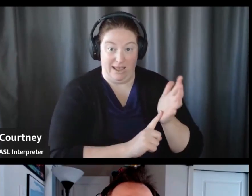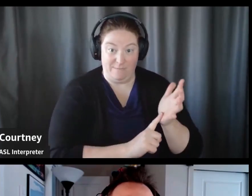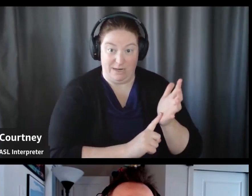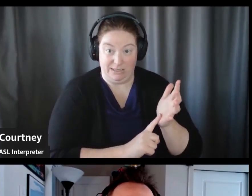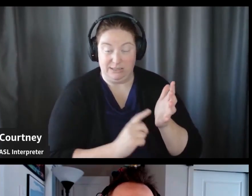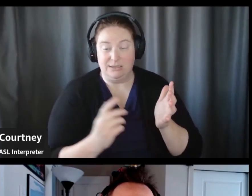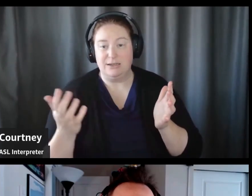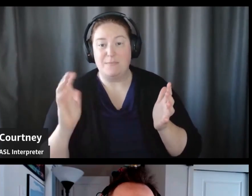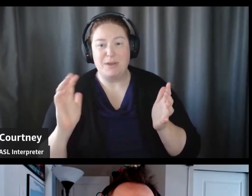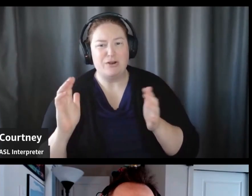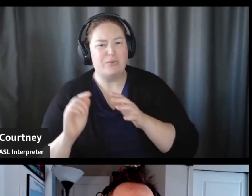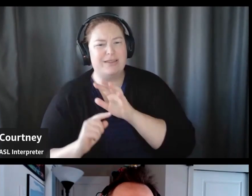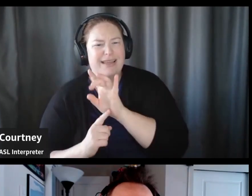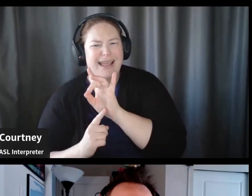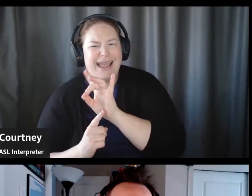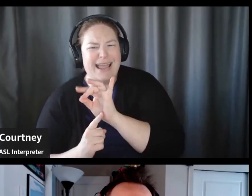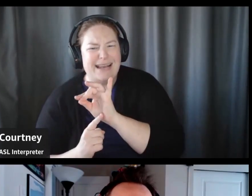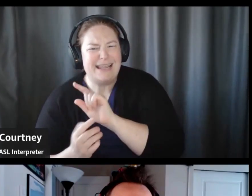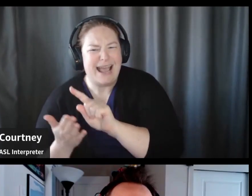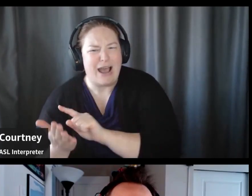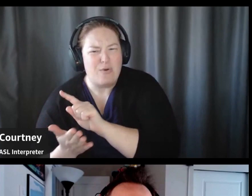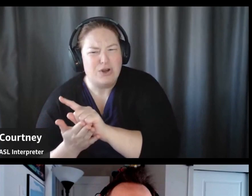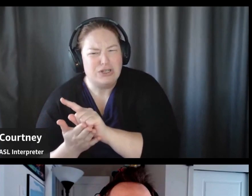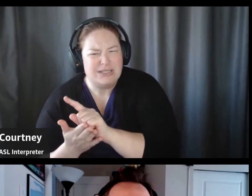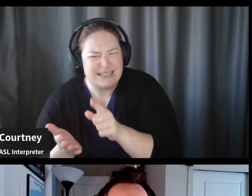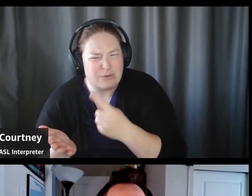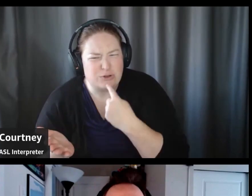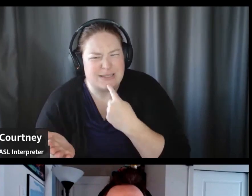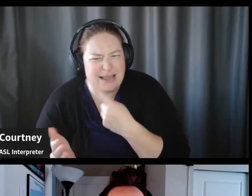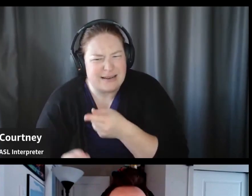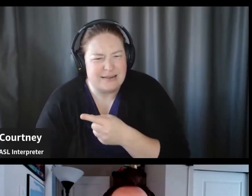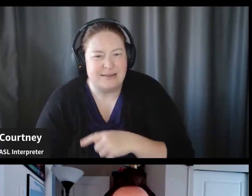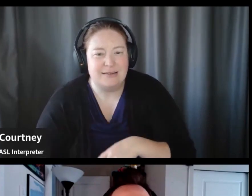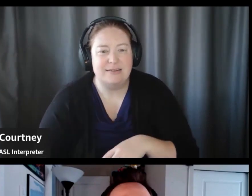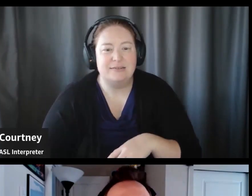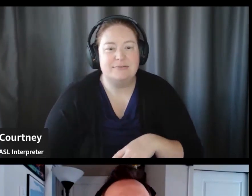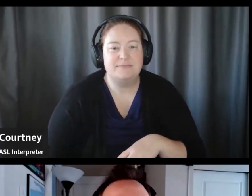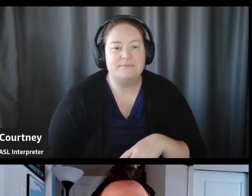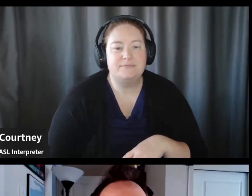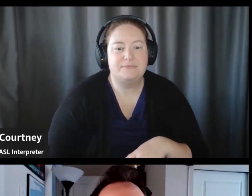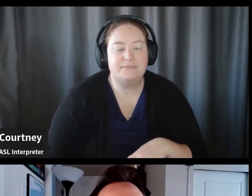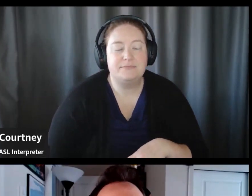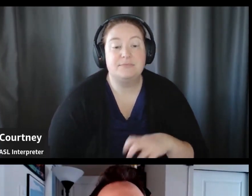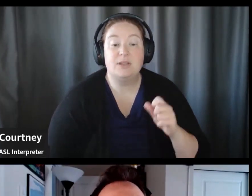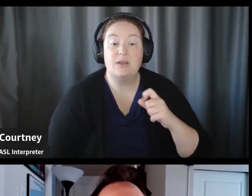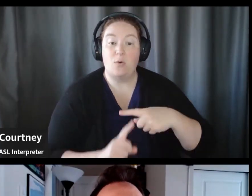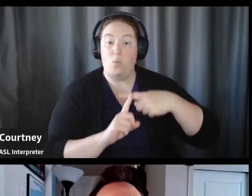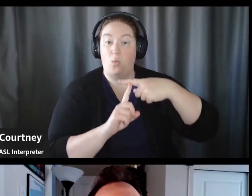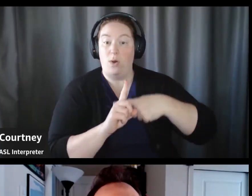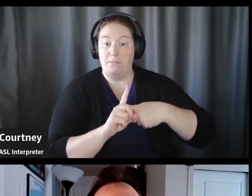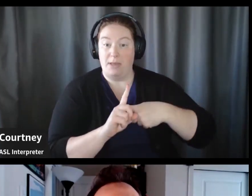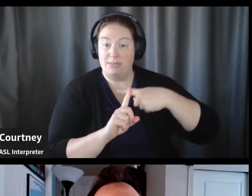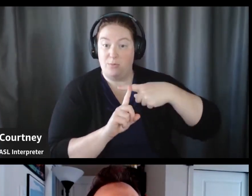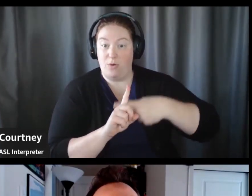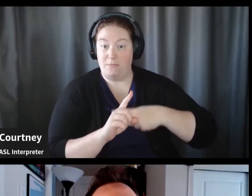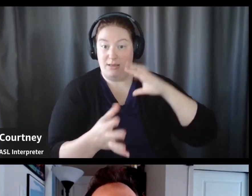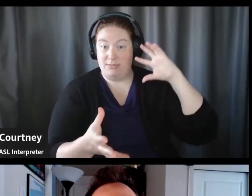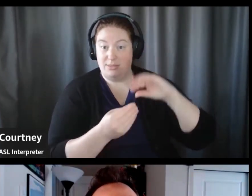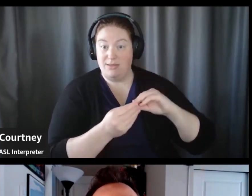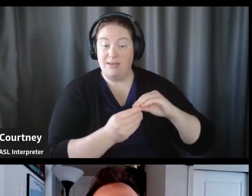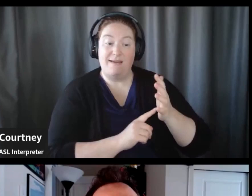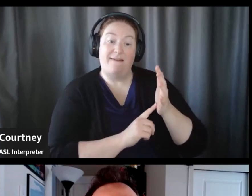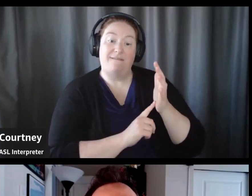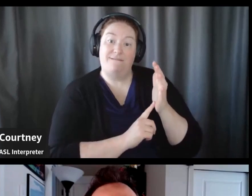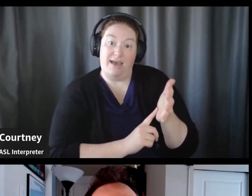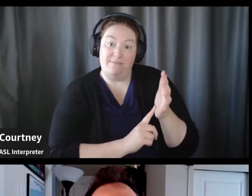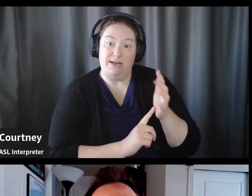versus 80 hours. Was that what you said, Rohit? So if you take a month, a Yeah. period of a month, right? 5 minutes